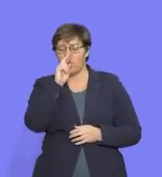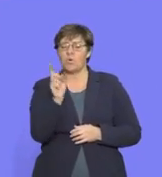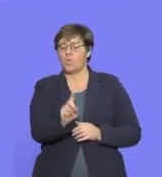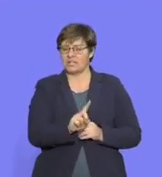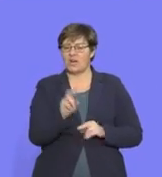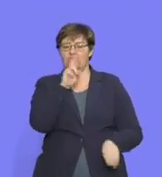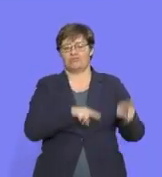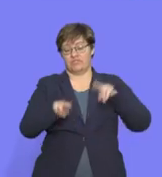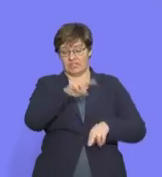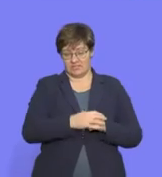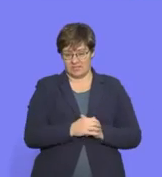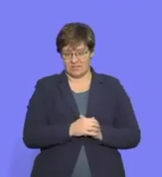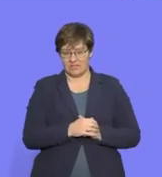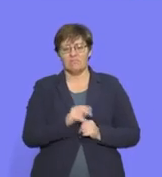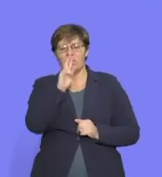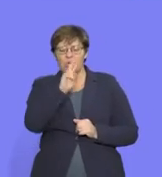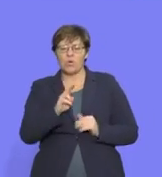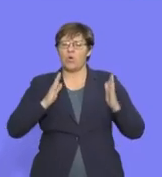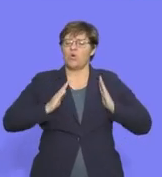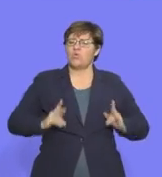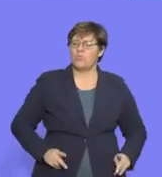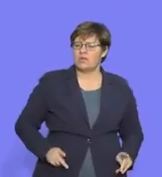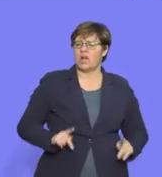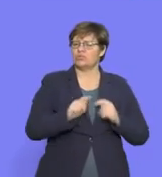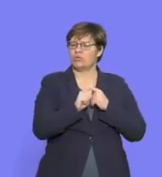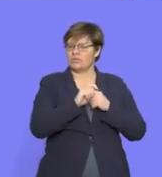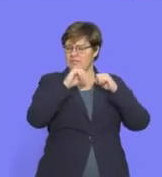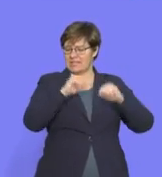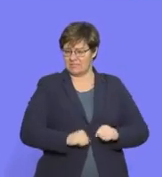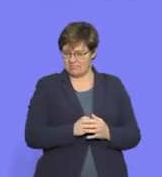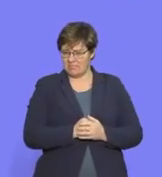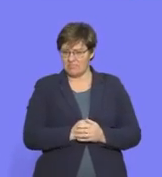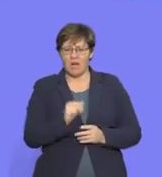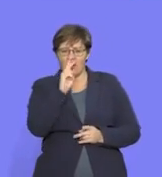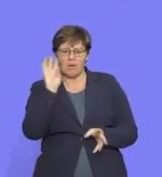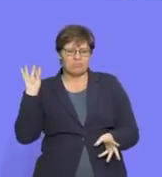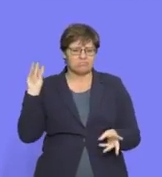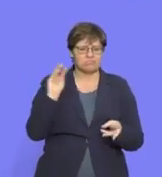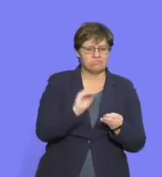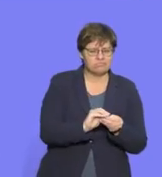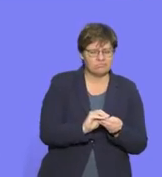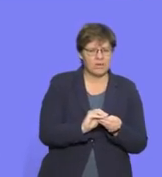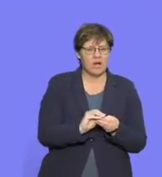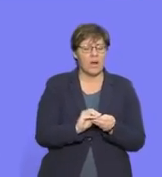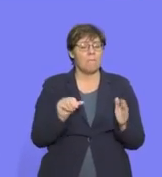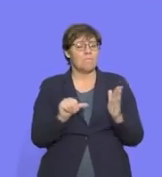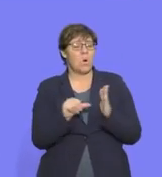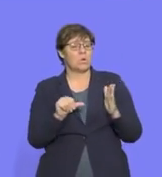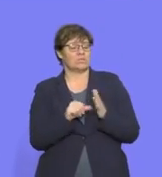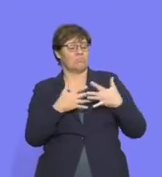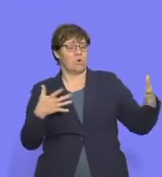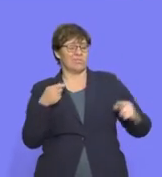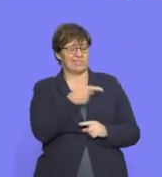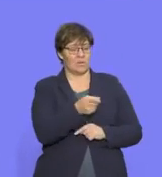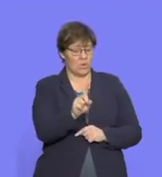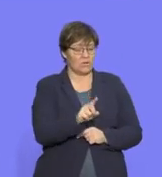looking at the revision. Right, we're looking at the human transport, and we're just going over, recapping, right, the most